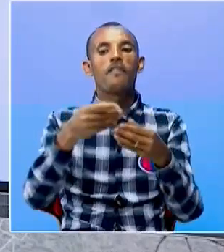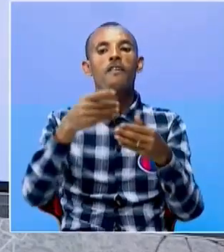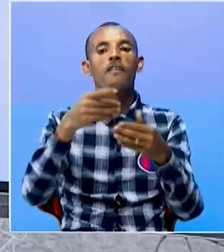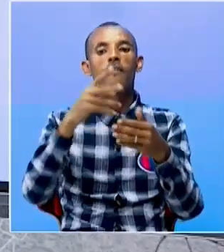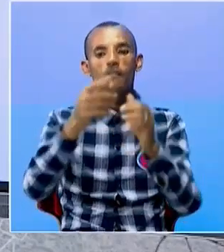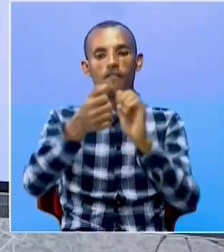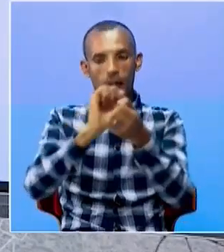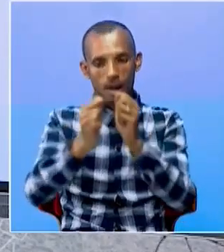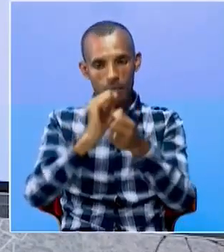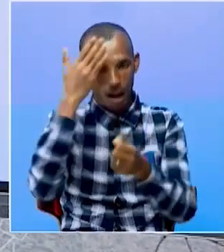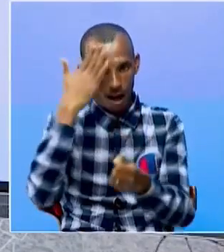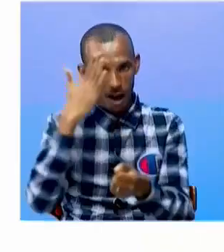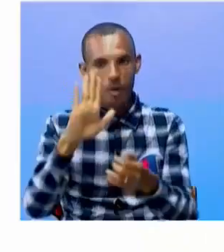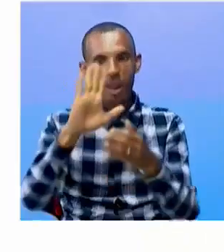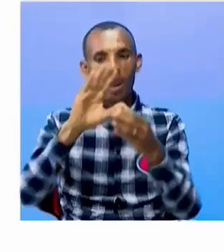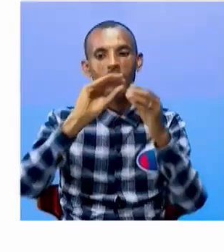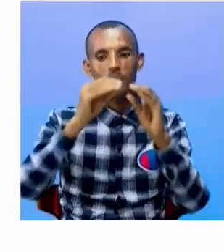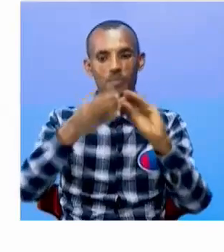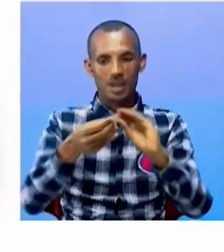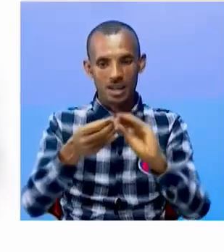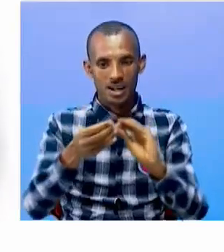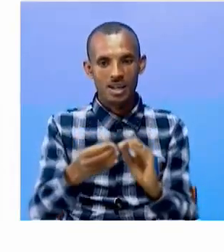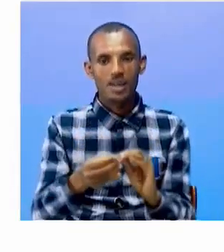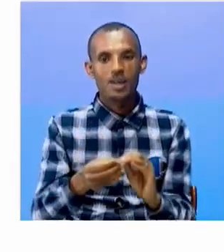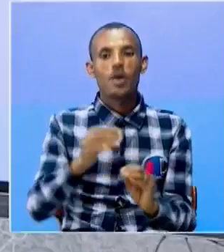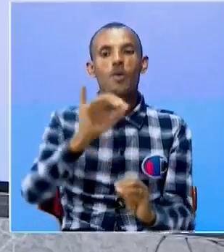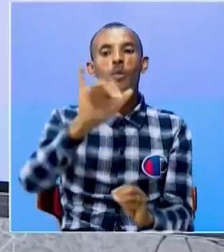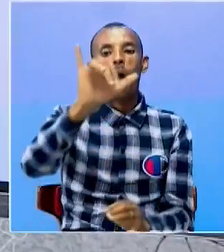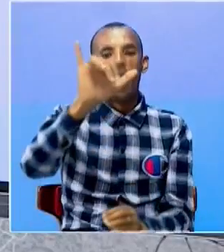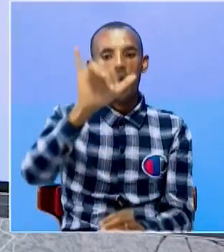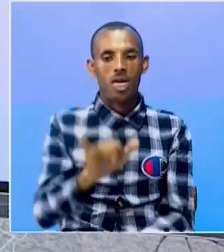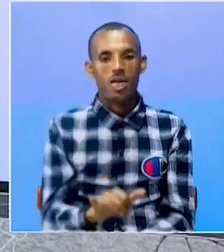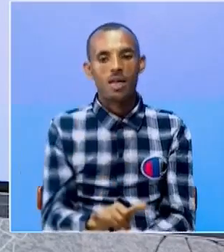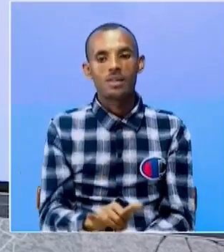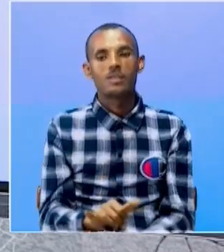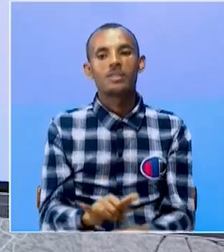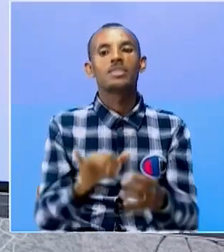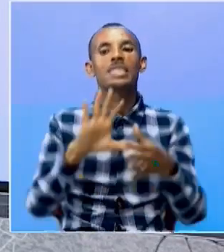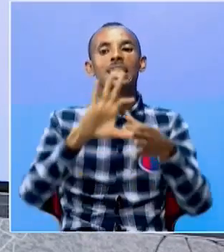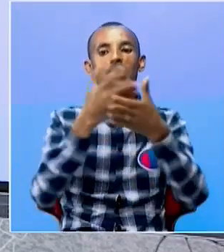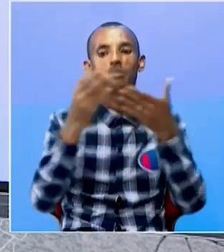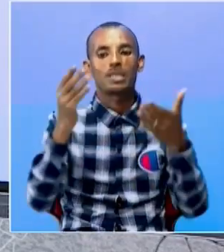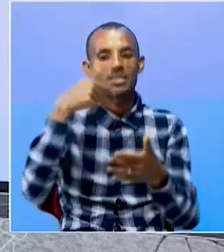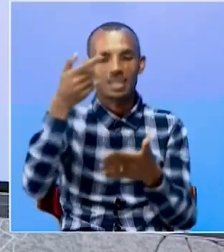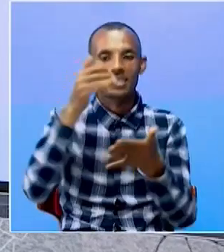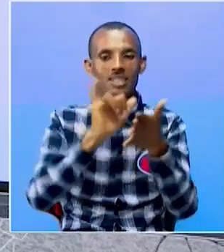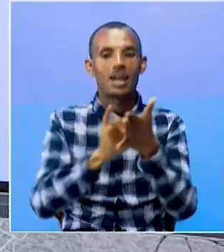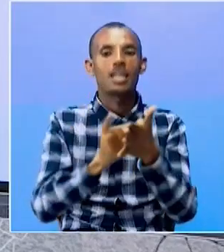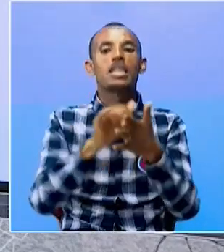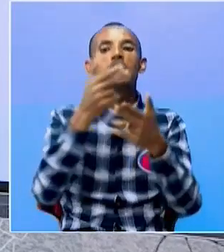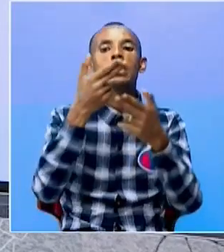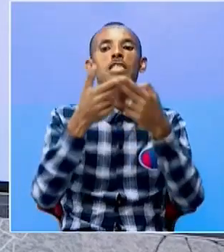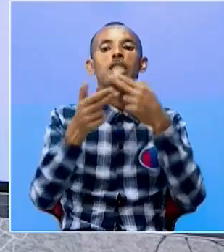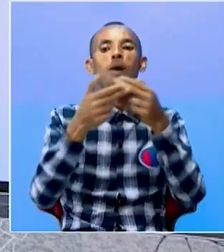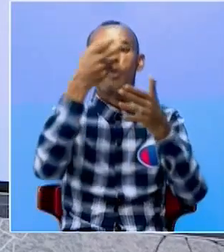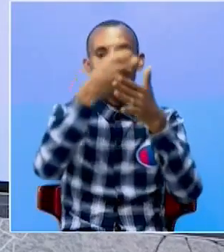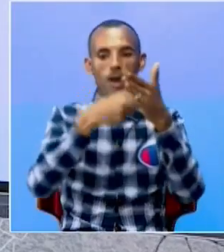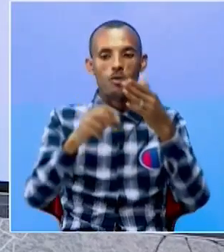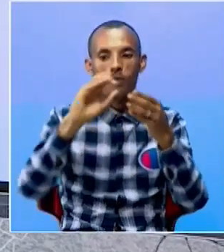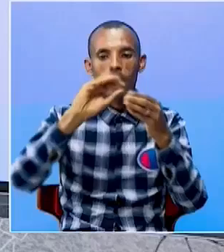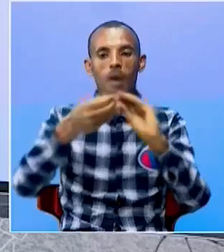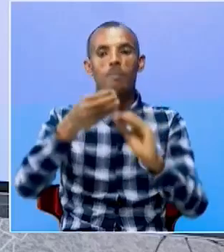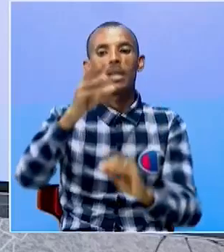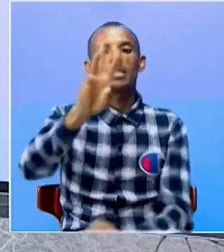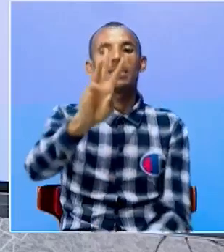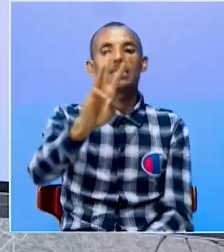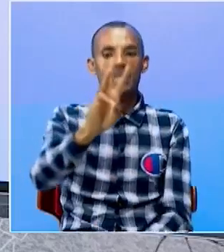for a noun number here, a number. Let's say it y. The statement says here the product of a number and 6, so